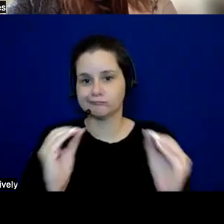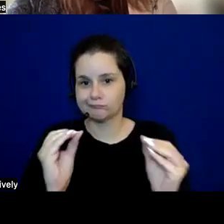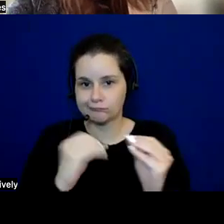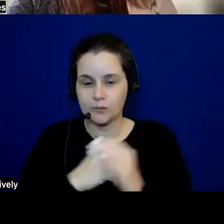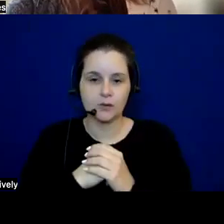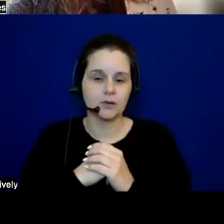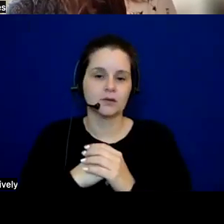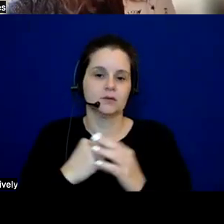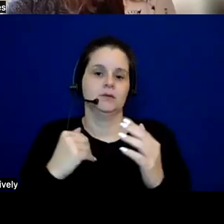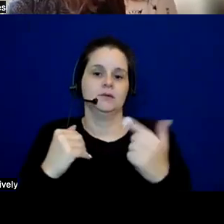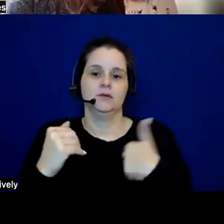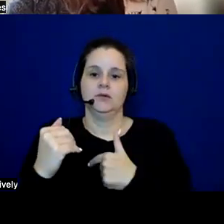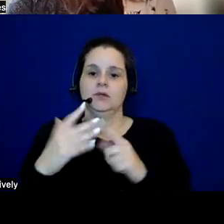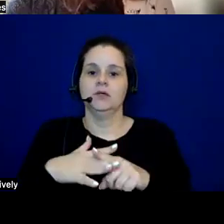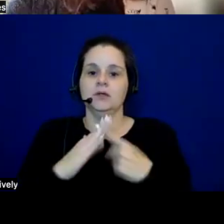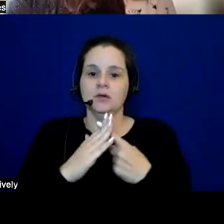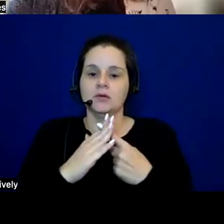And so we started doing